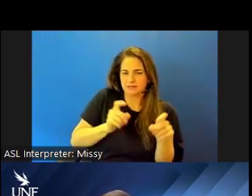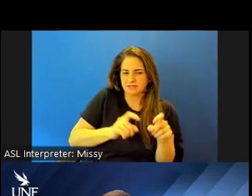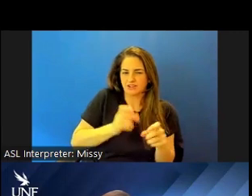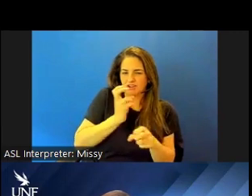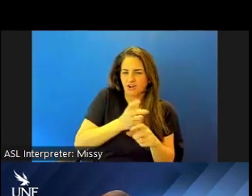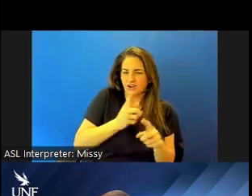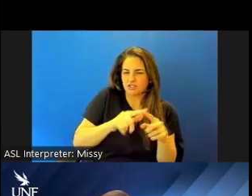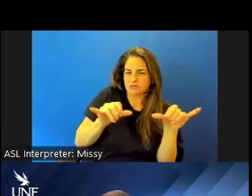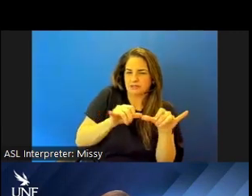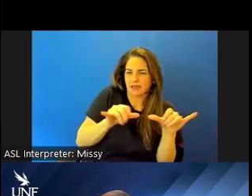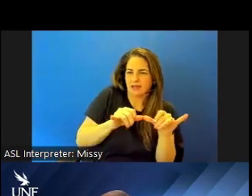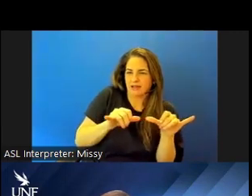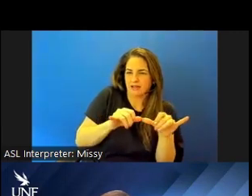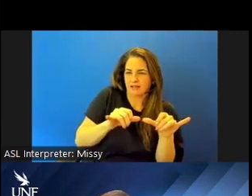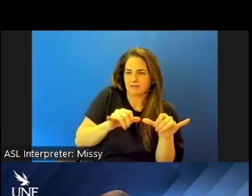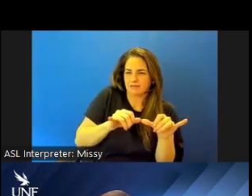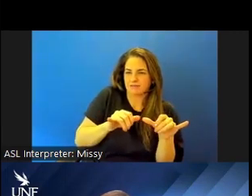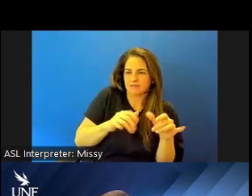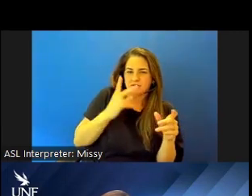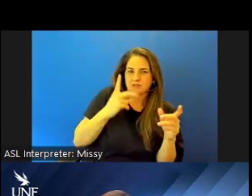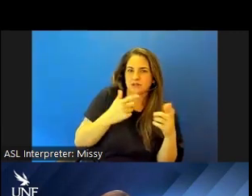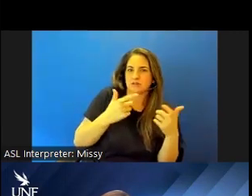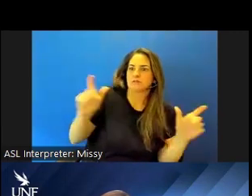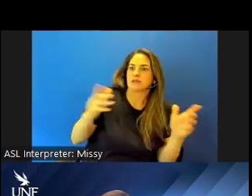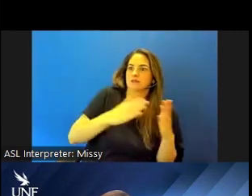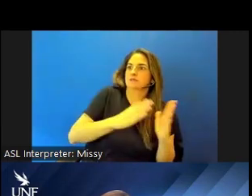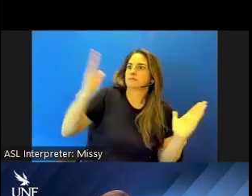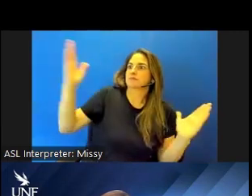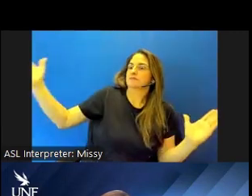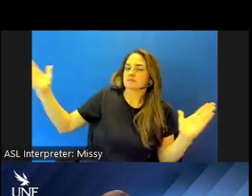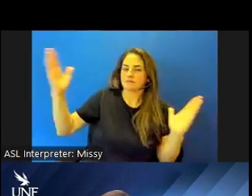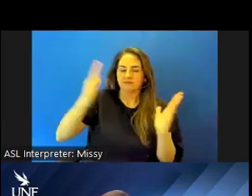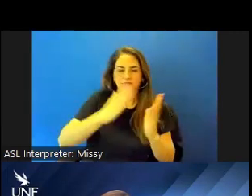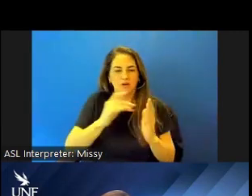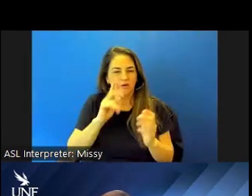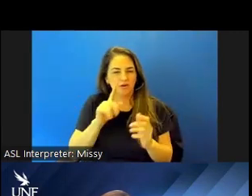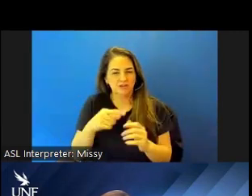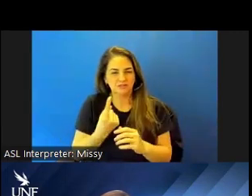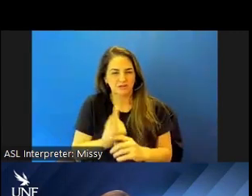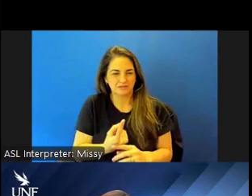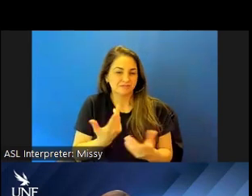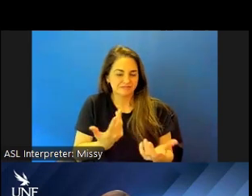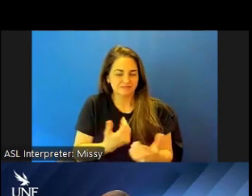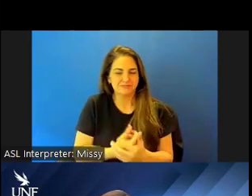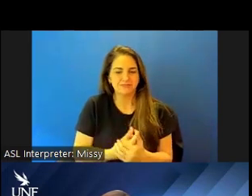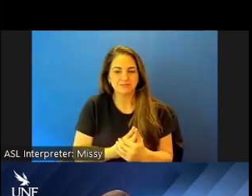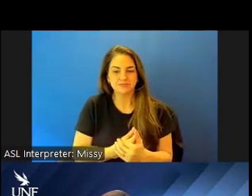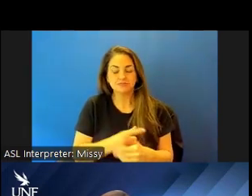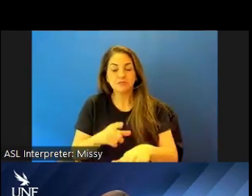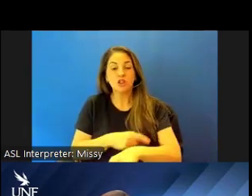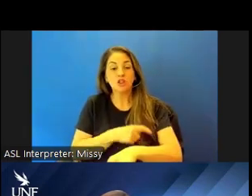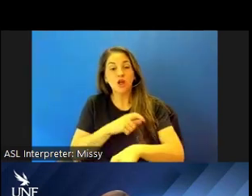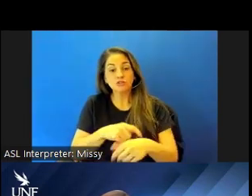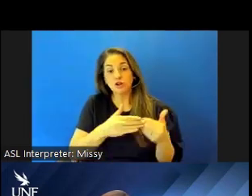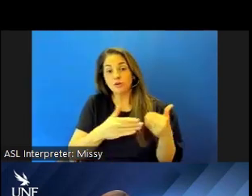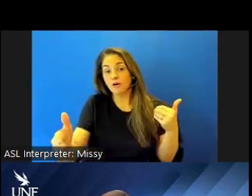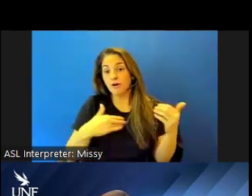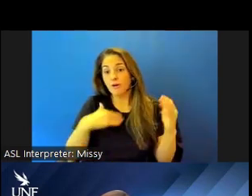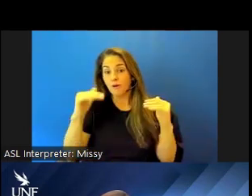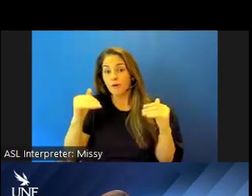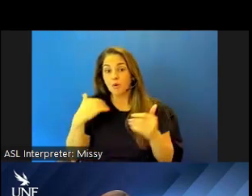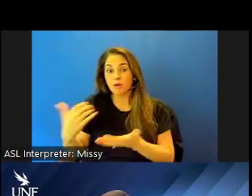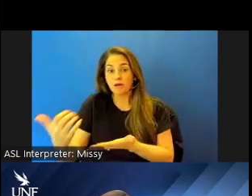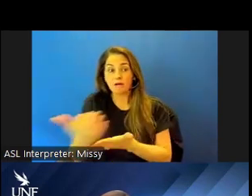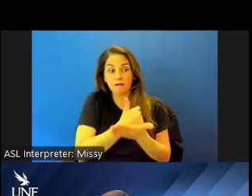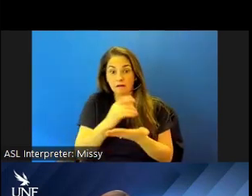scale. It's hard to scale. So the long-term hope here is after we collect this data, and